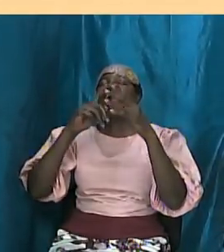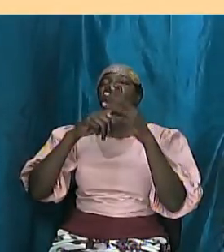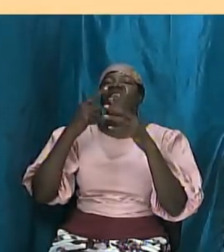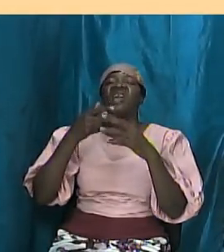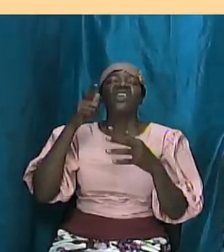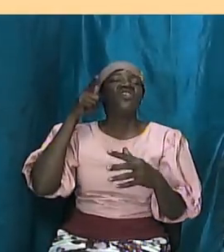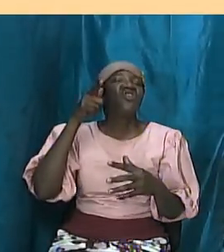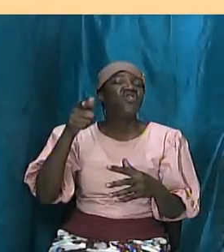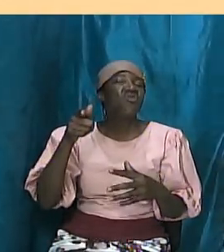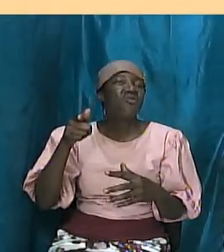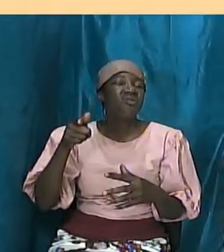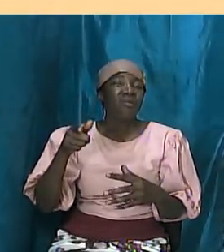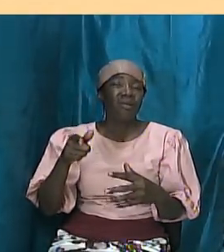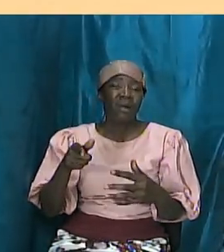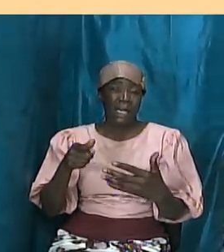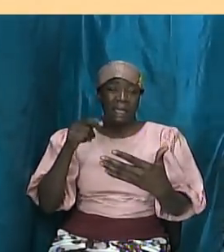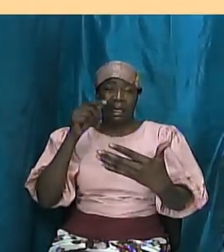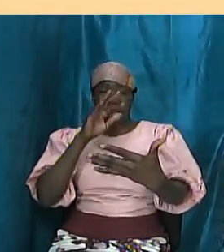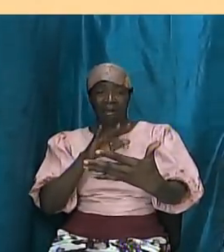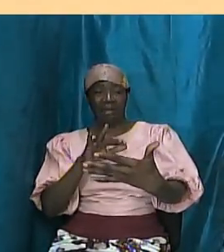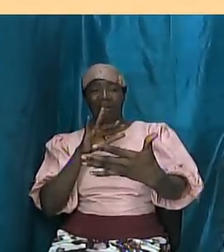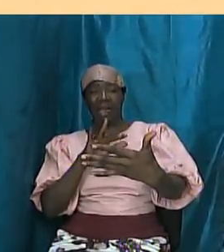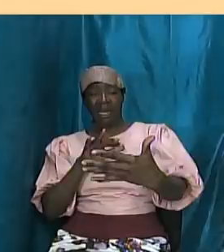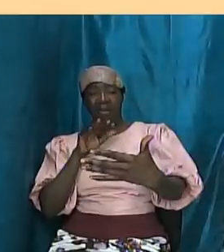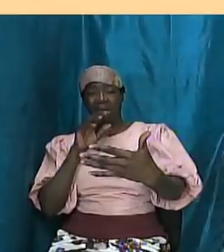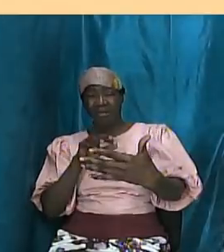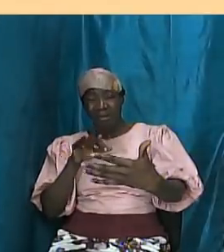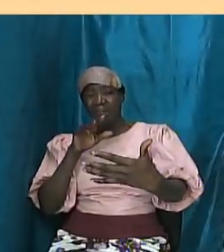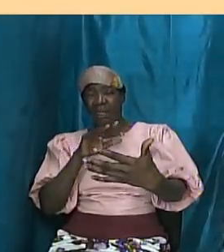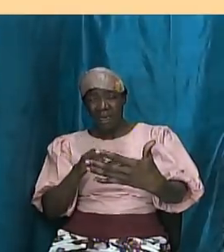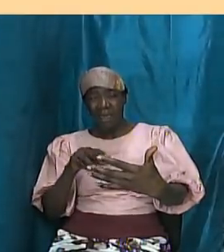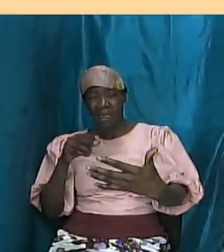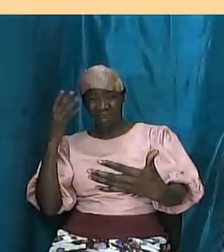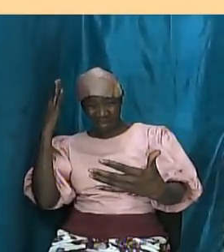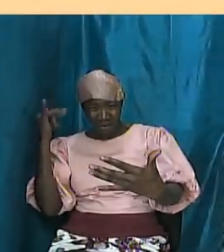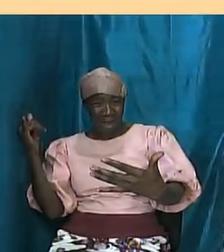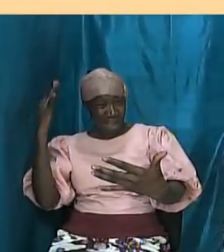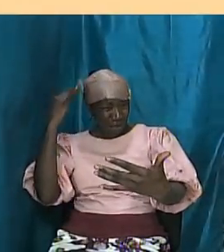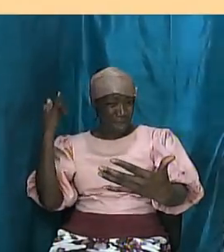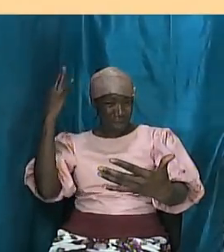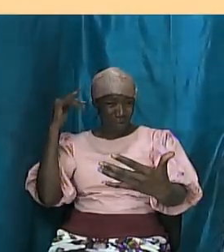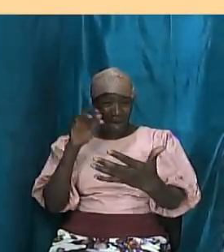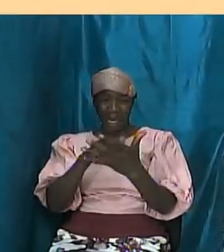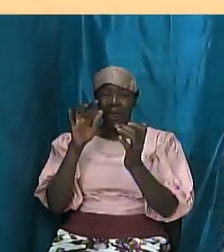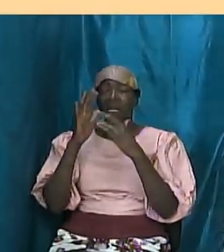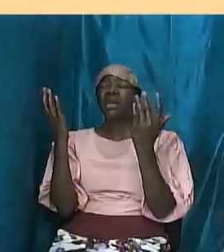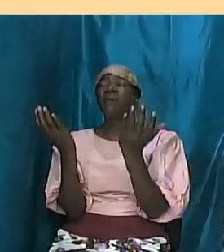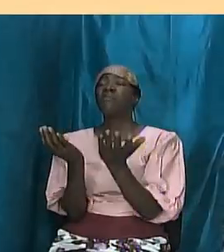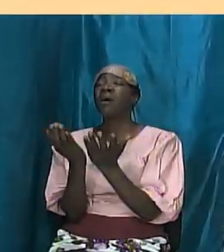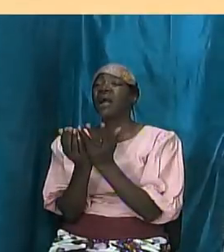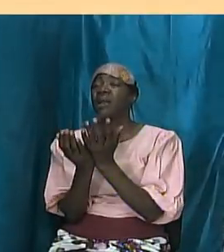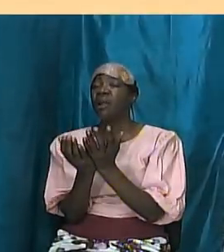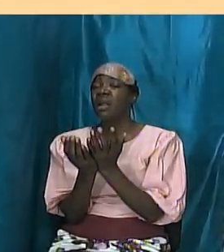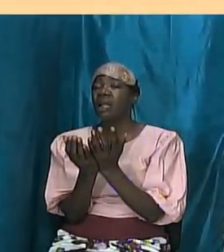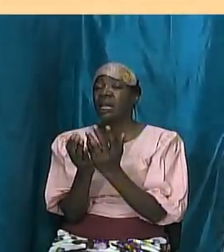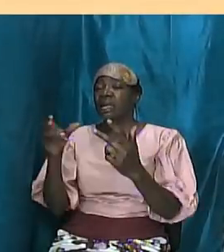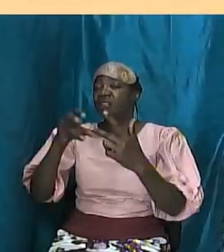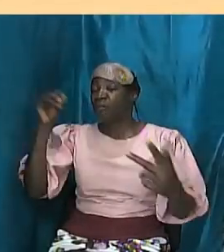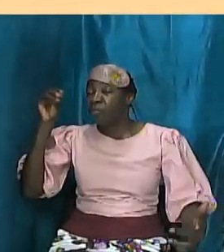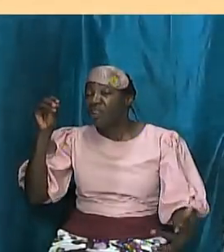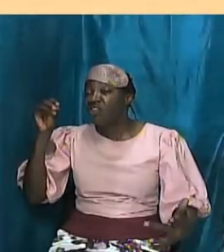those that critique the Bible, and particularly the book of Genesis. It is coming across that if